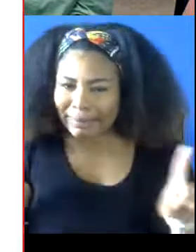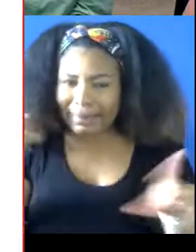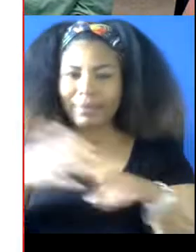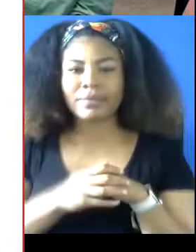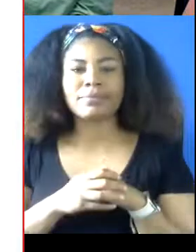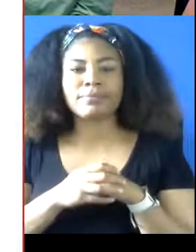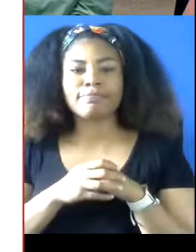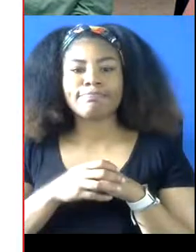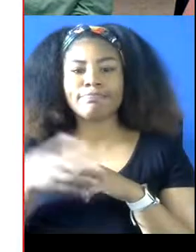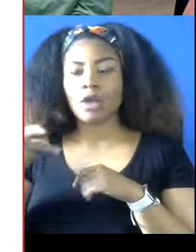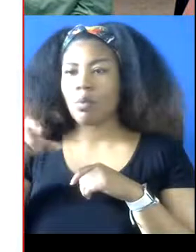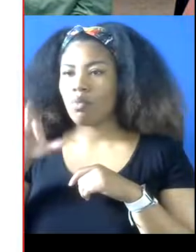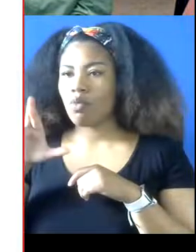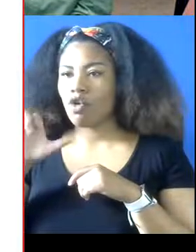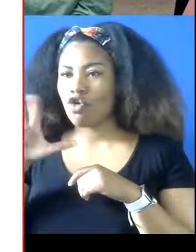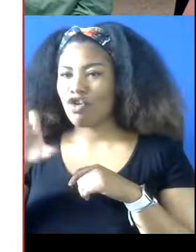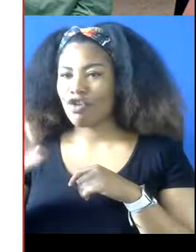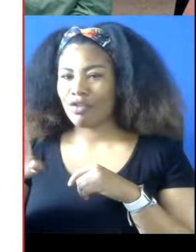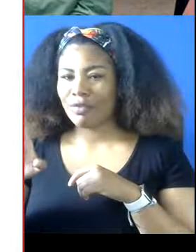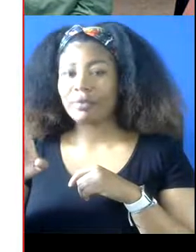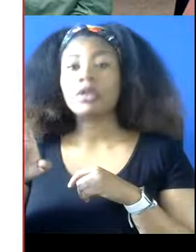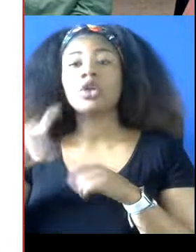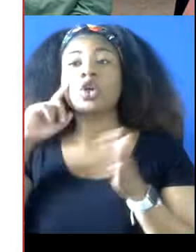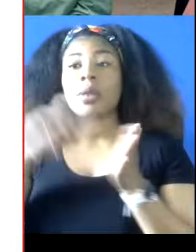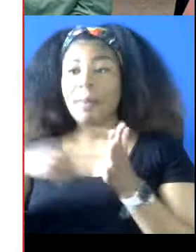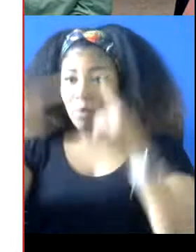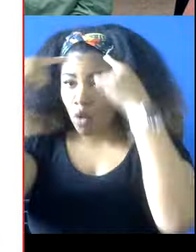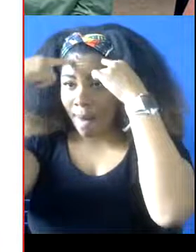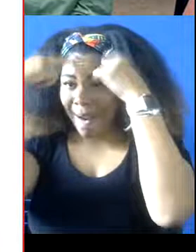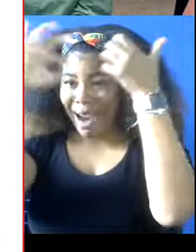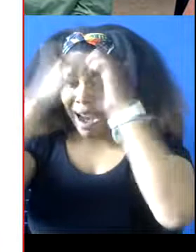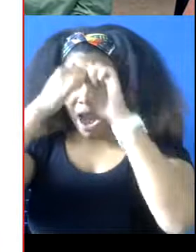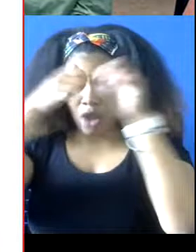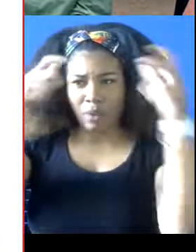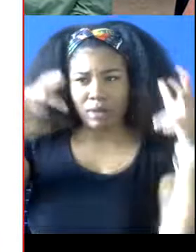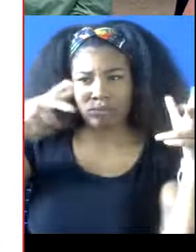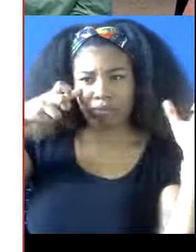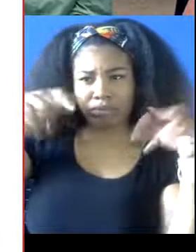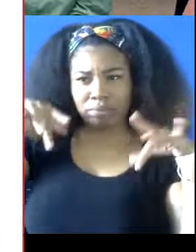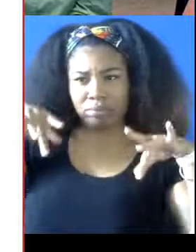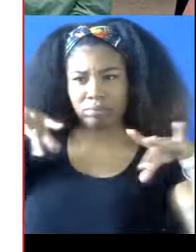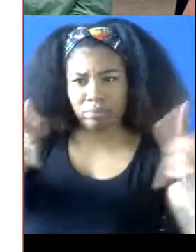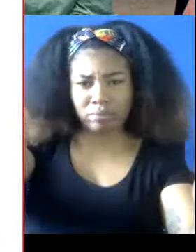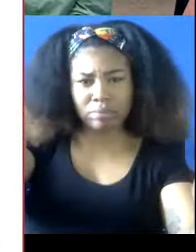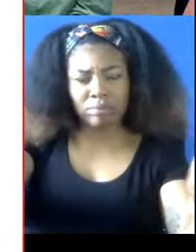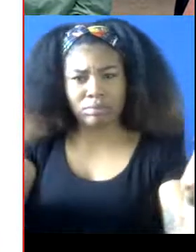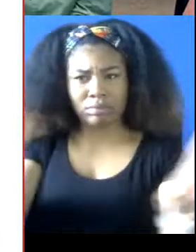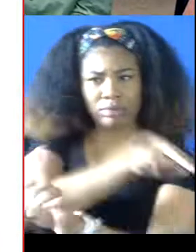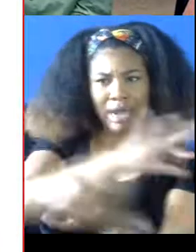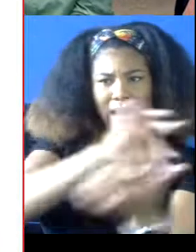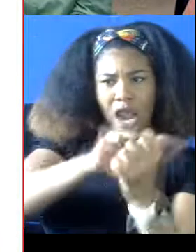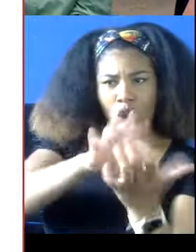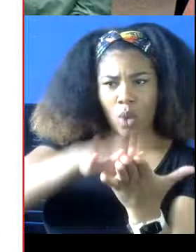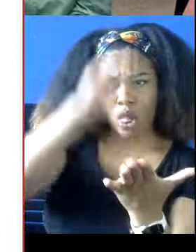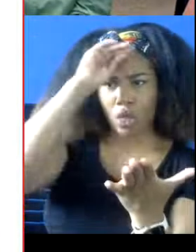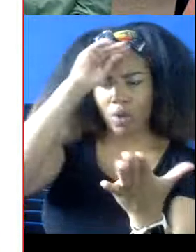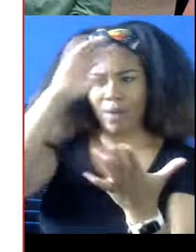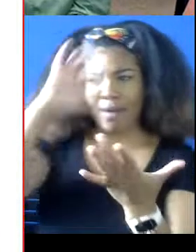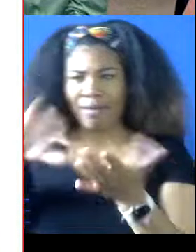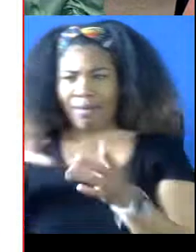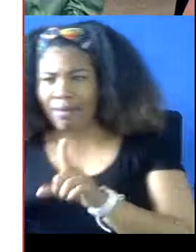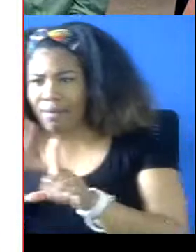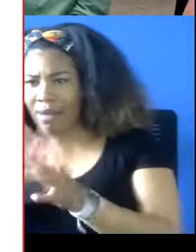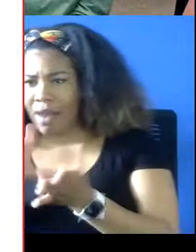different brains learn differently. It describes a highly diverse way in which students learn, think, and process